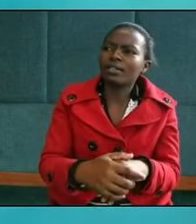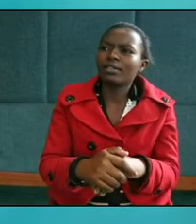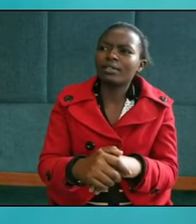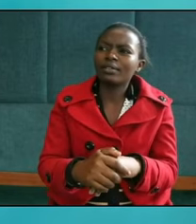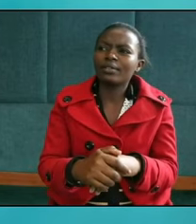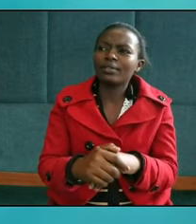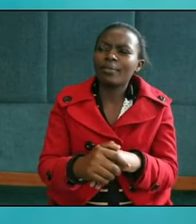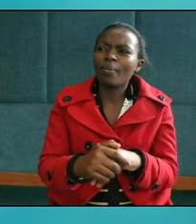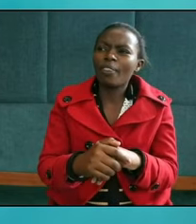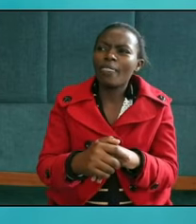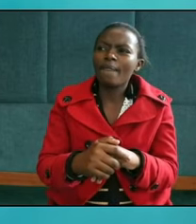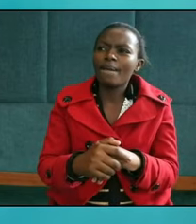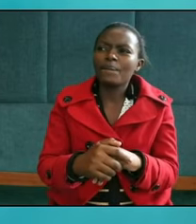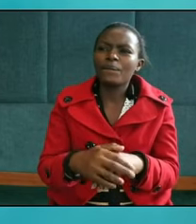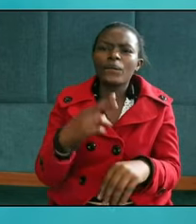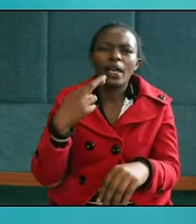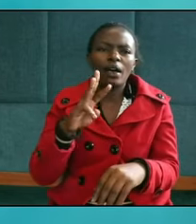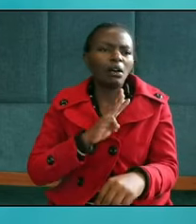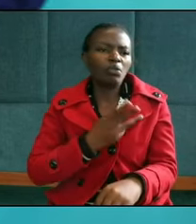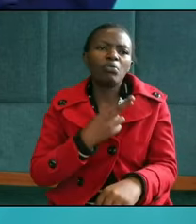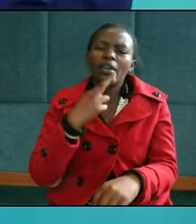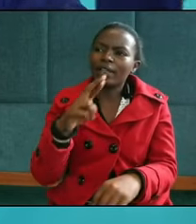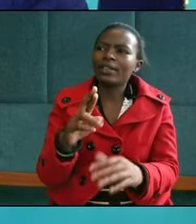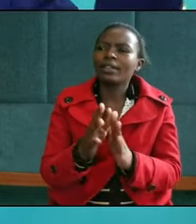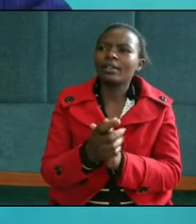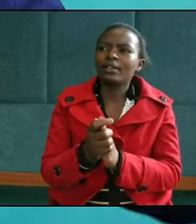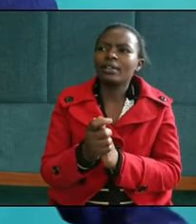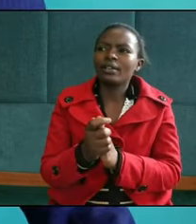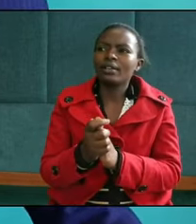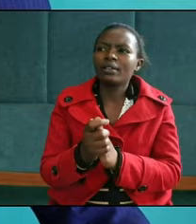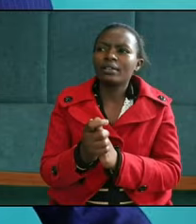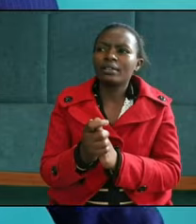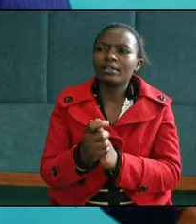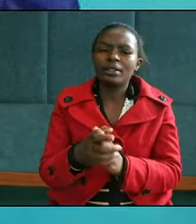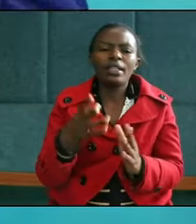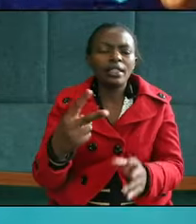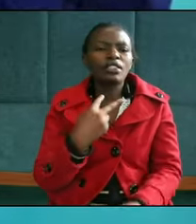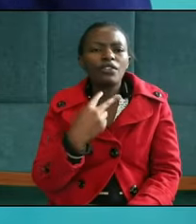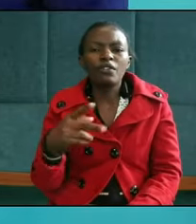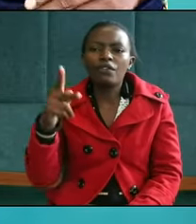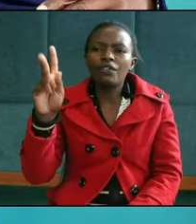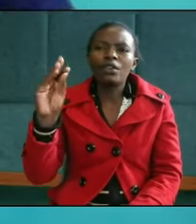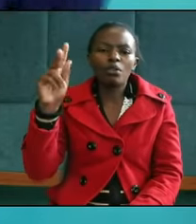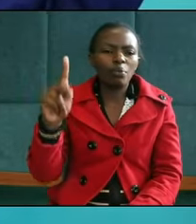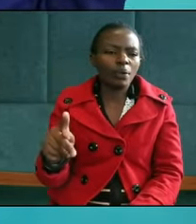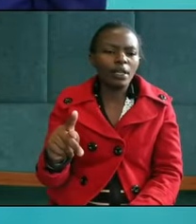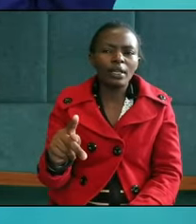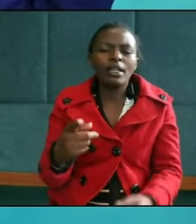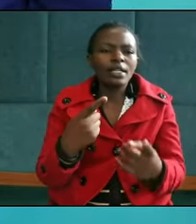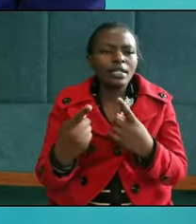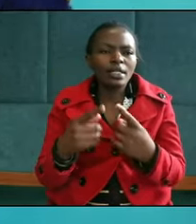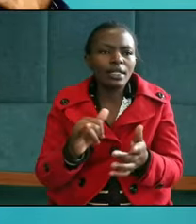God. Are we ready? The purpose of the voice of prophets was, "Here am I, send me."